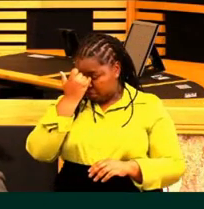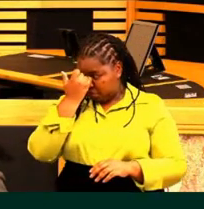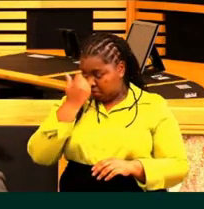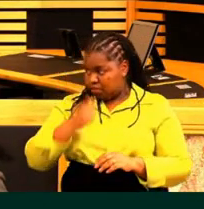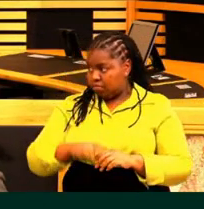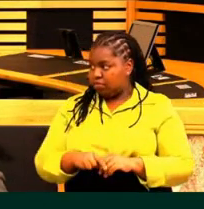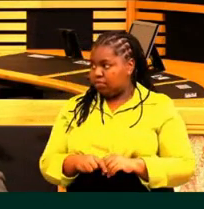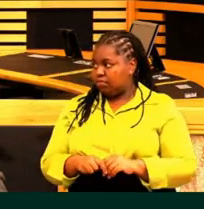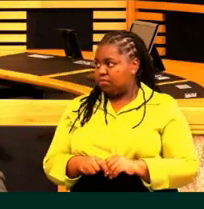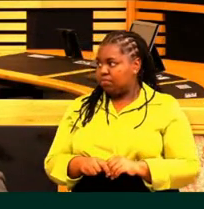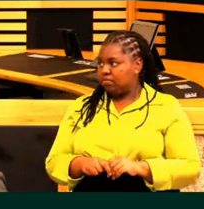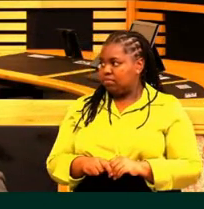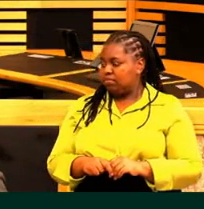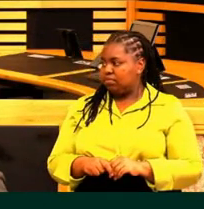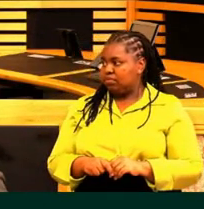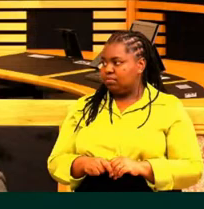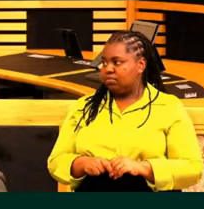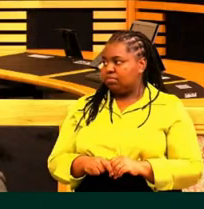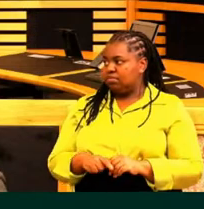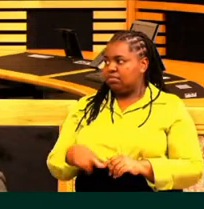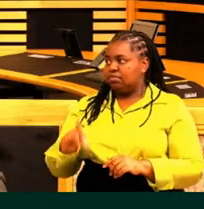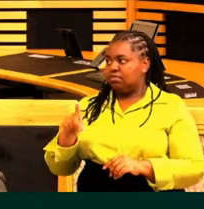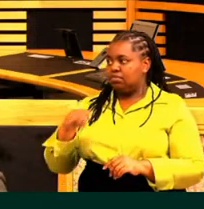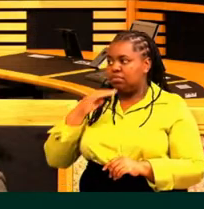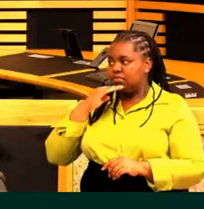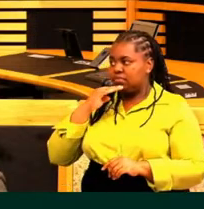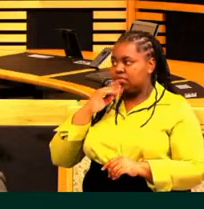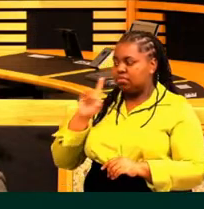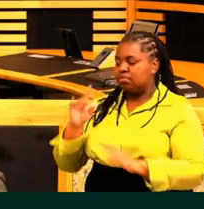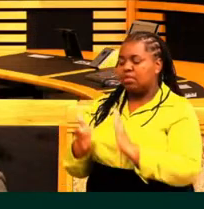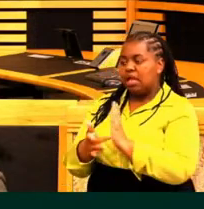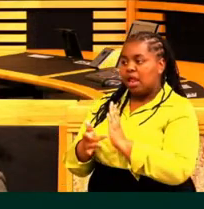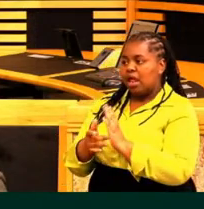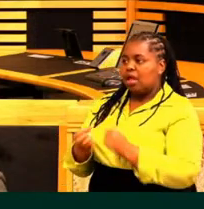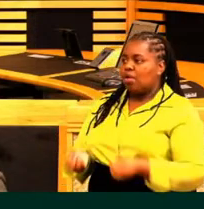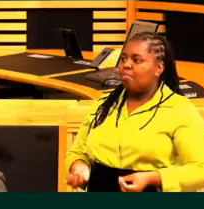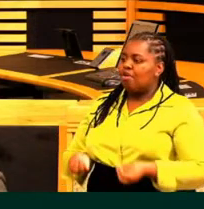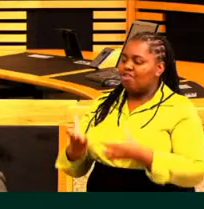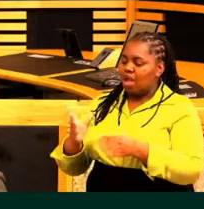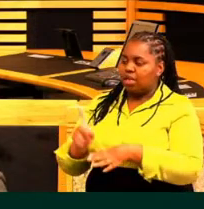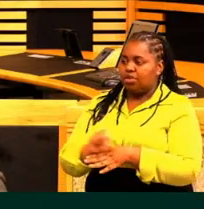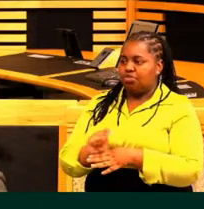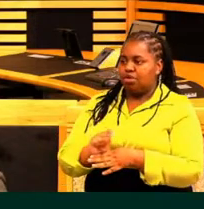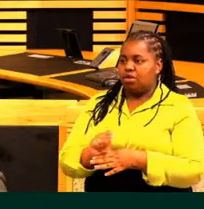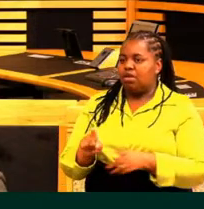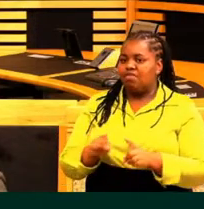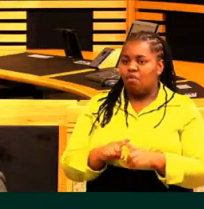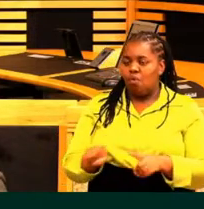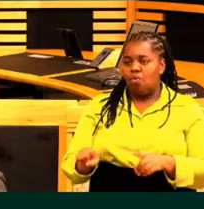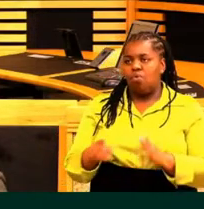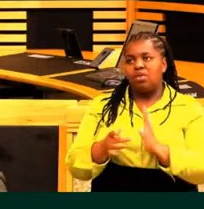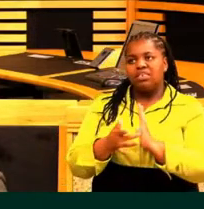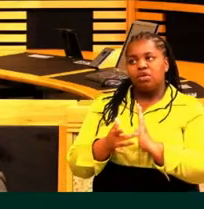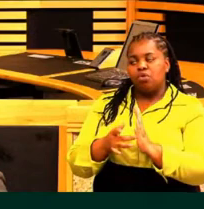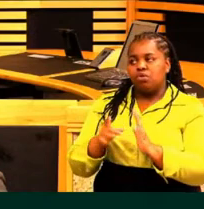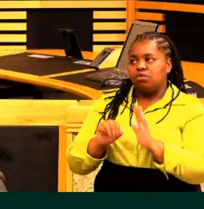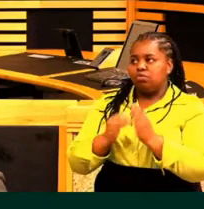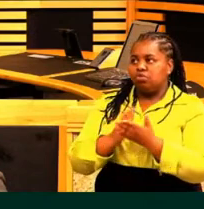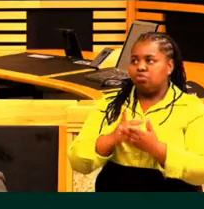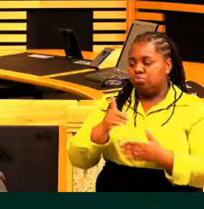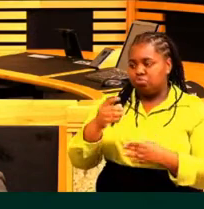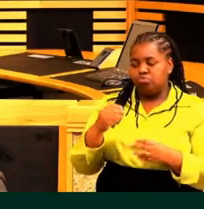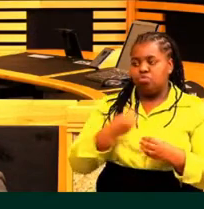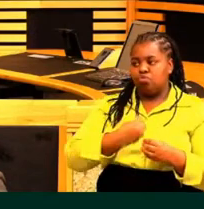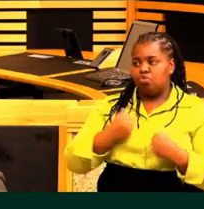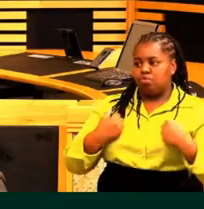digital enhanced digital literacy and provide training in emerging Technologies to increase youth employment